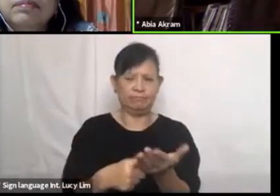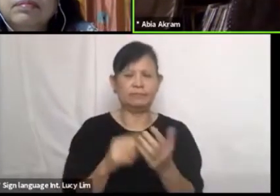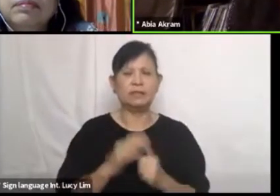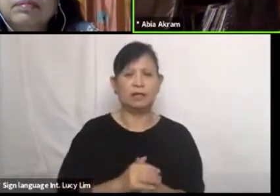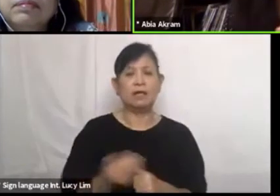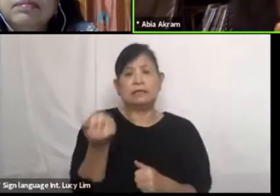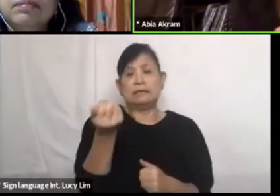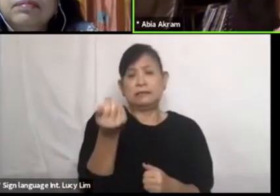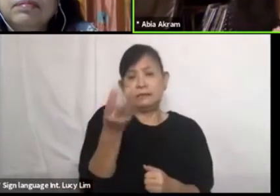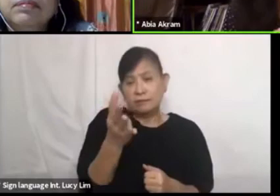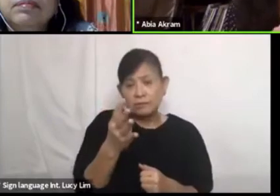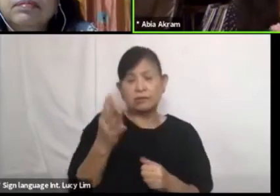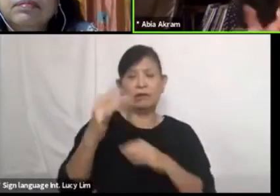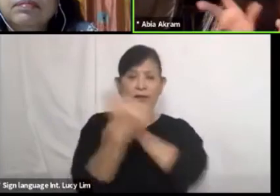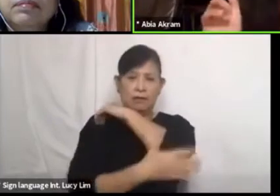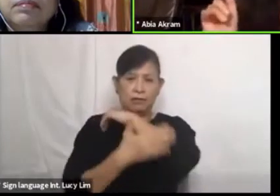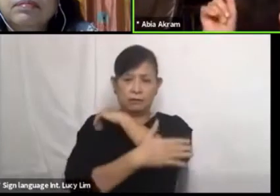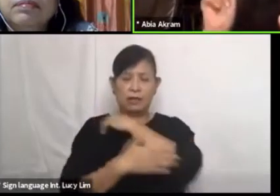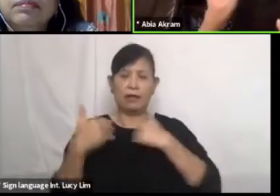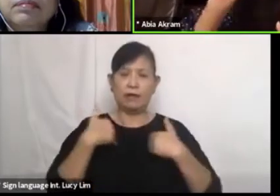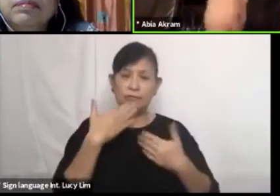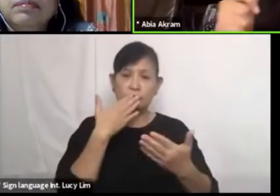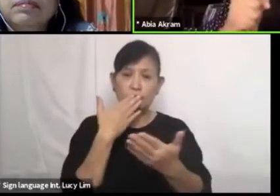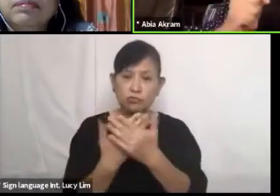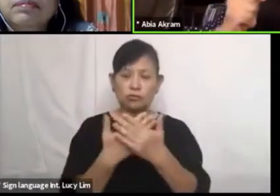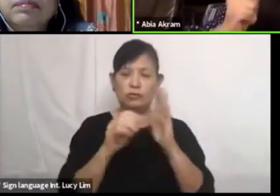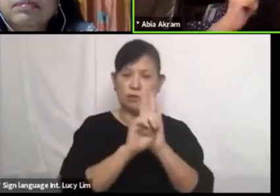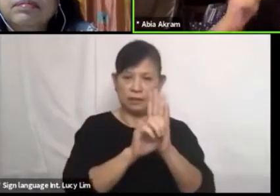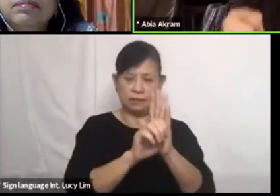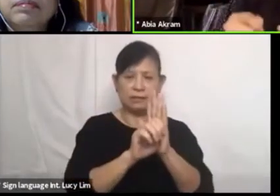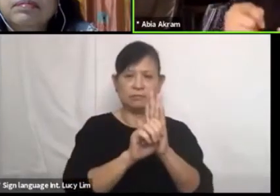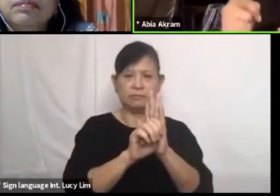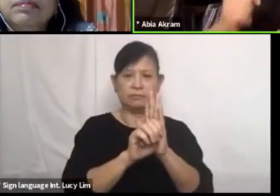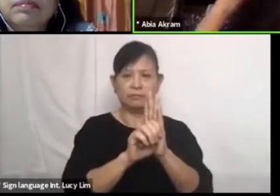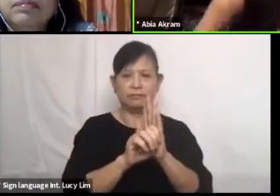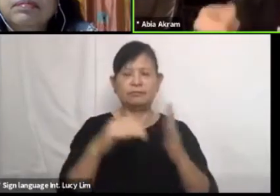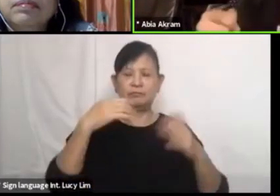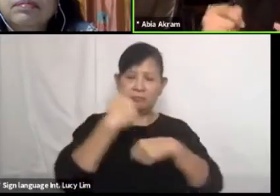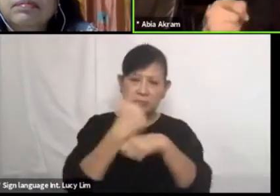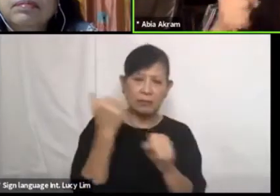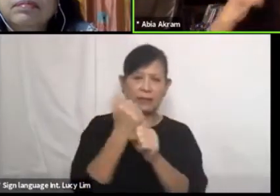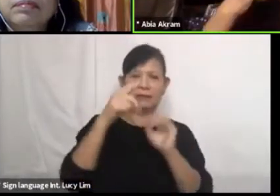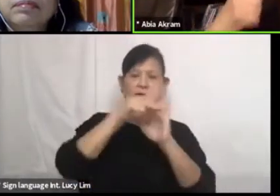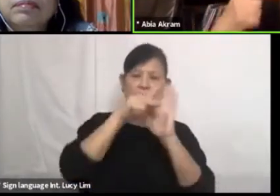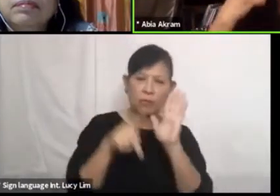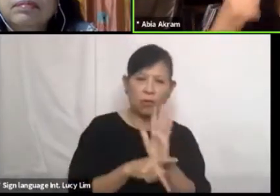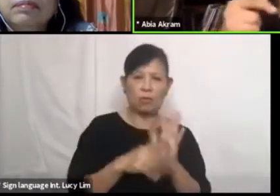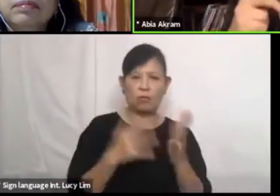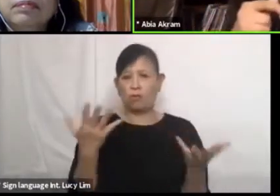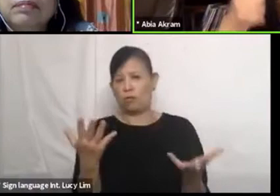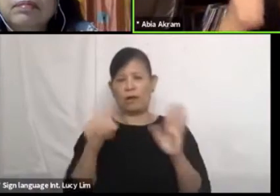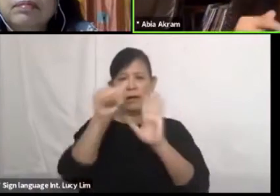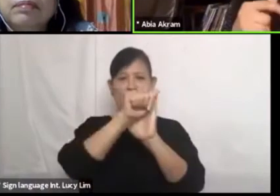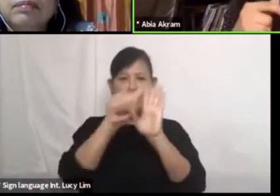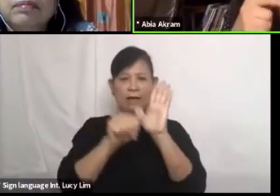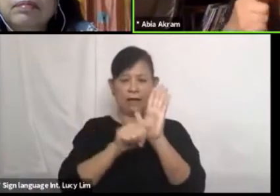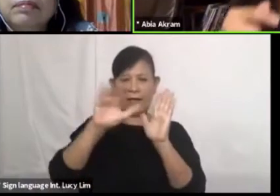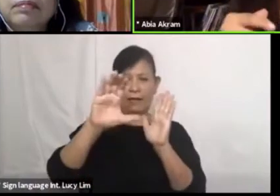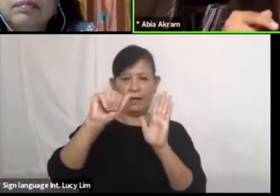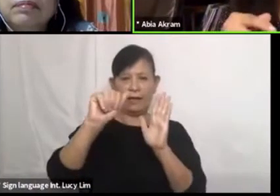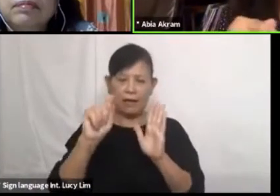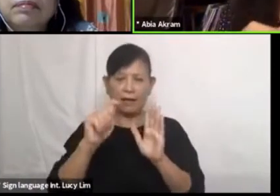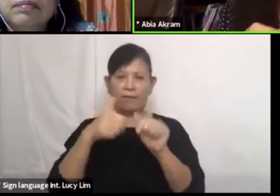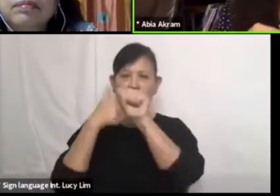countries have those good examples where they made their policies and acts according to the legislation